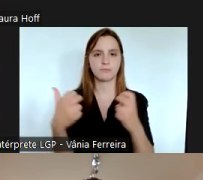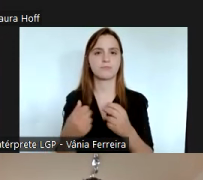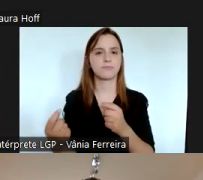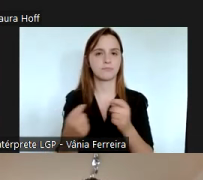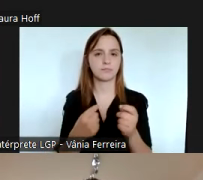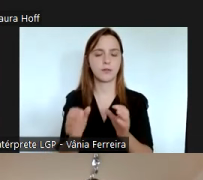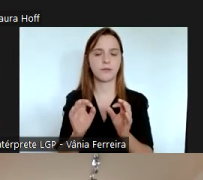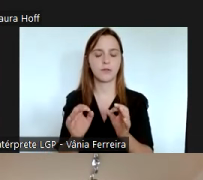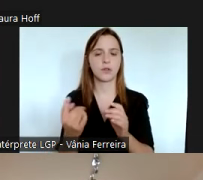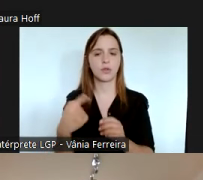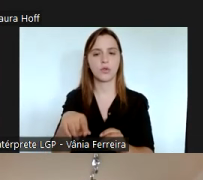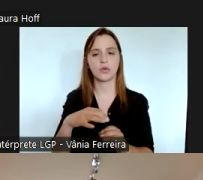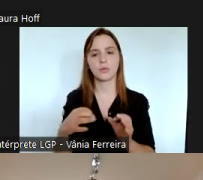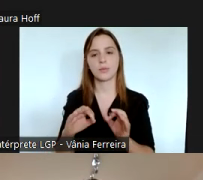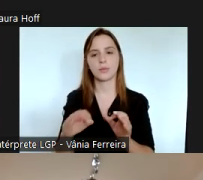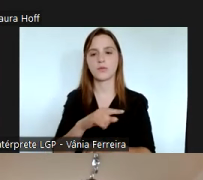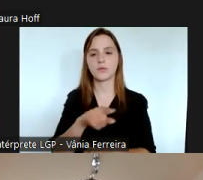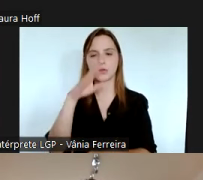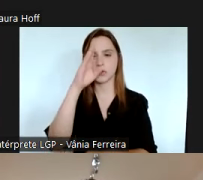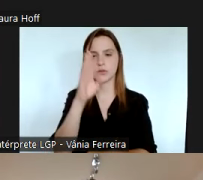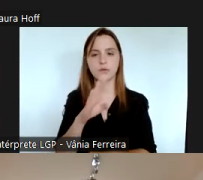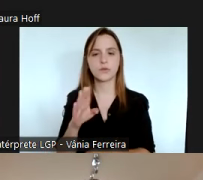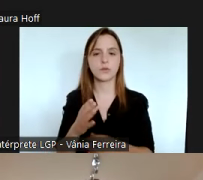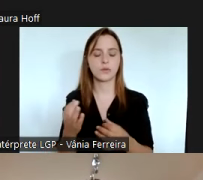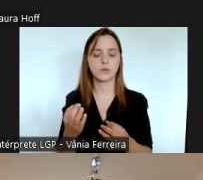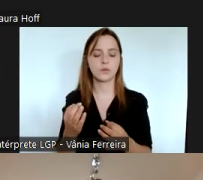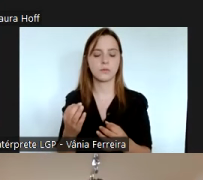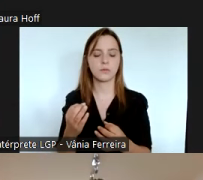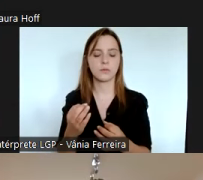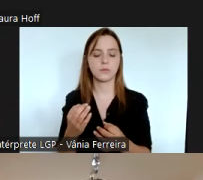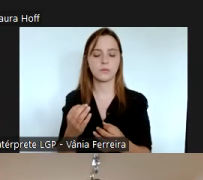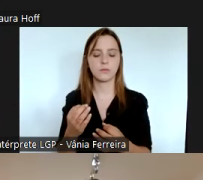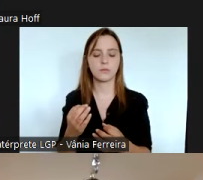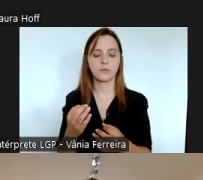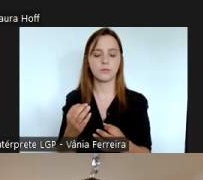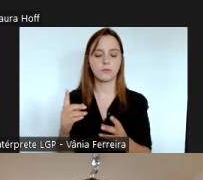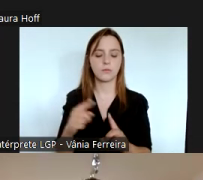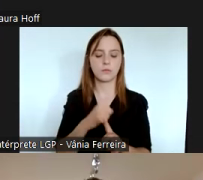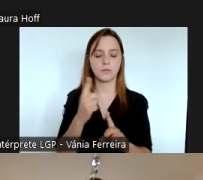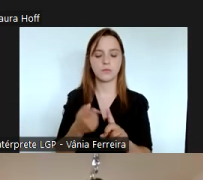you may all know, 2022 was the year of the general elections of members of